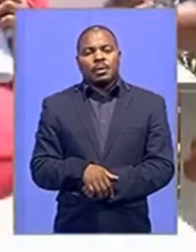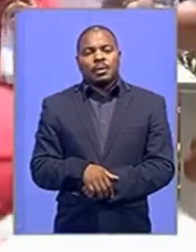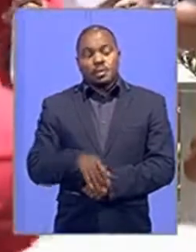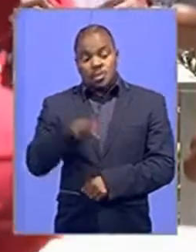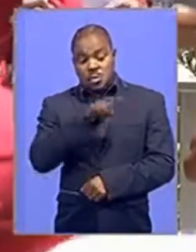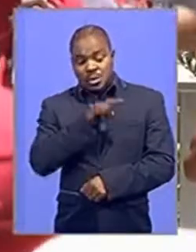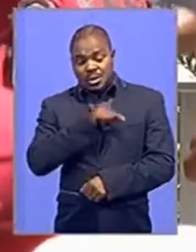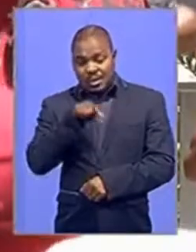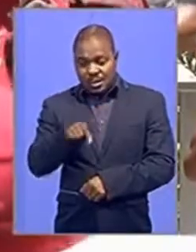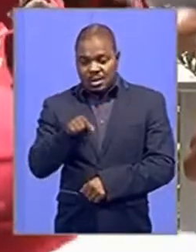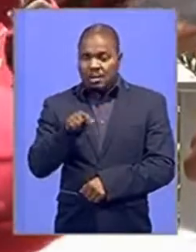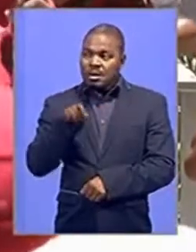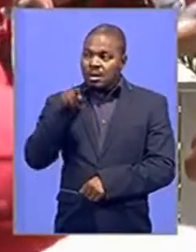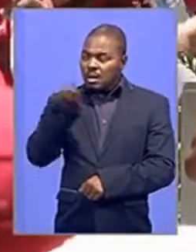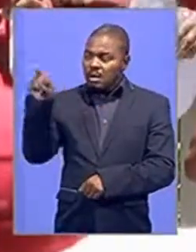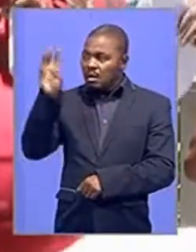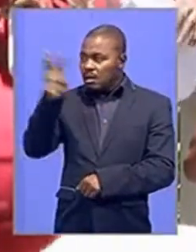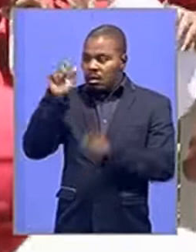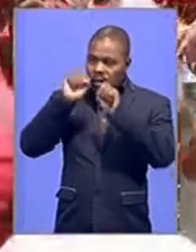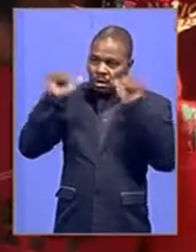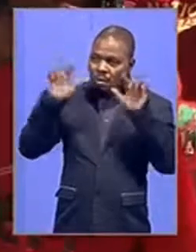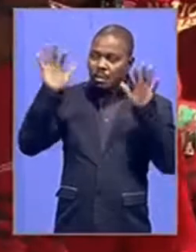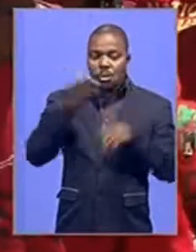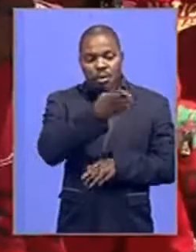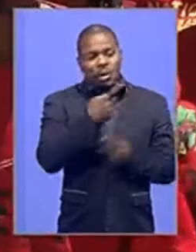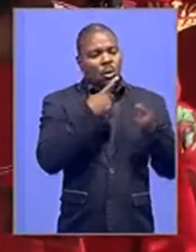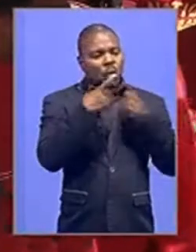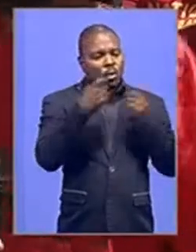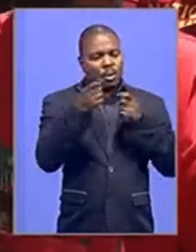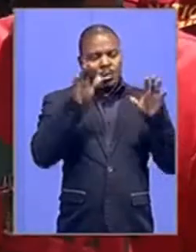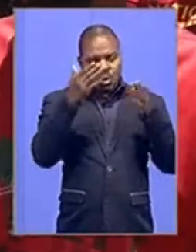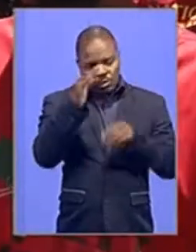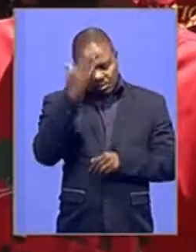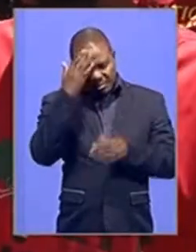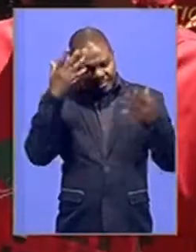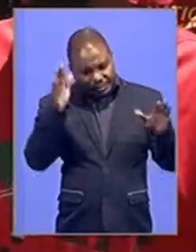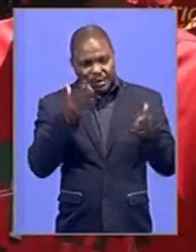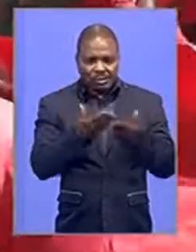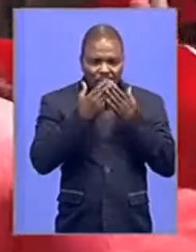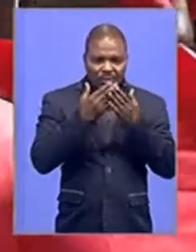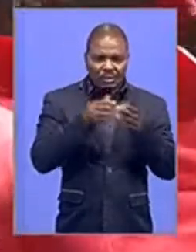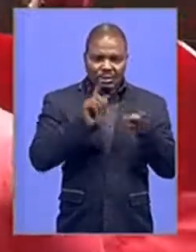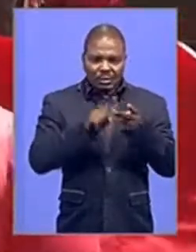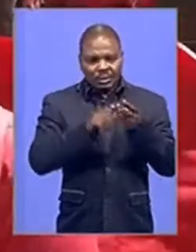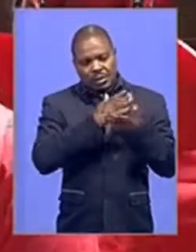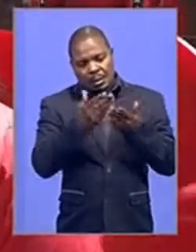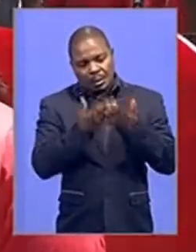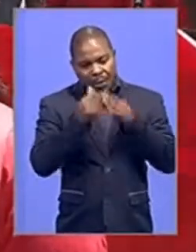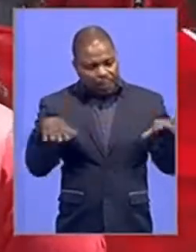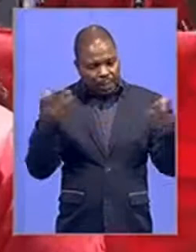it heightens the plight of graduates and even non-graduates to get jobs in their own